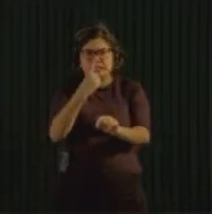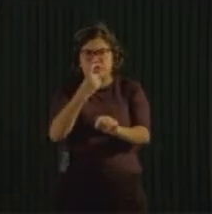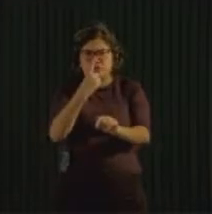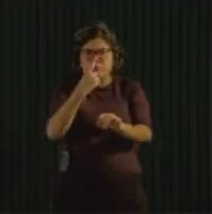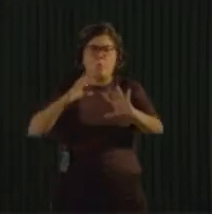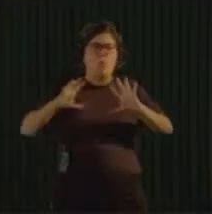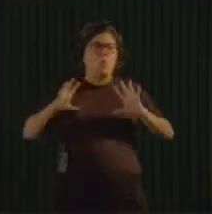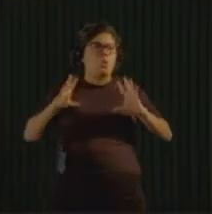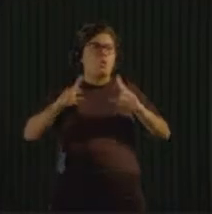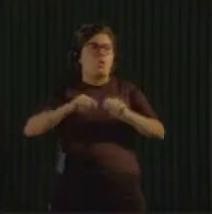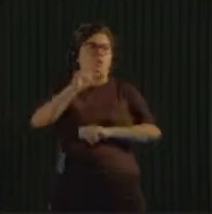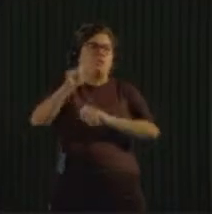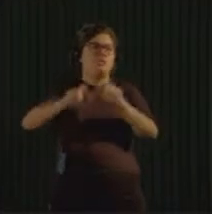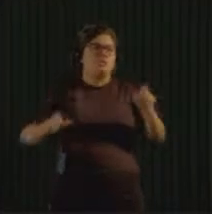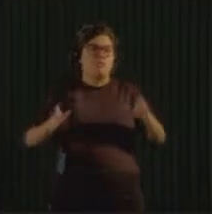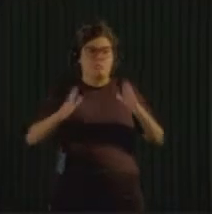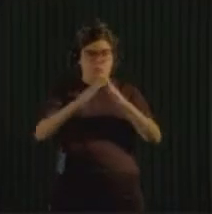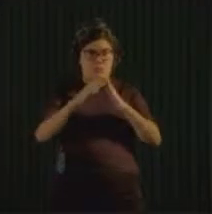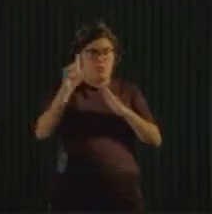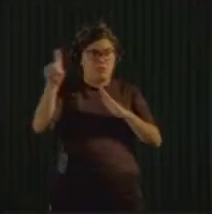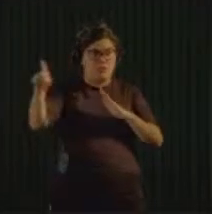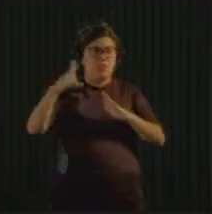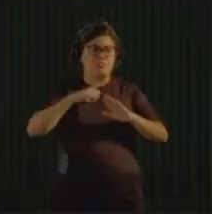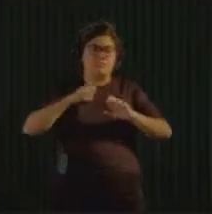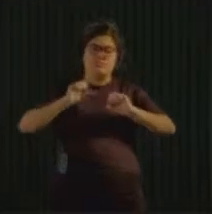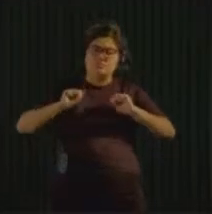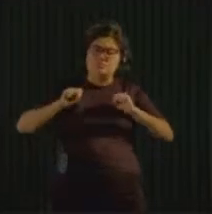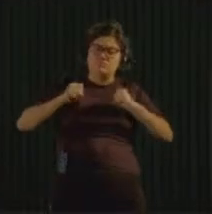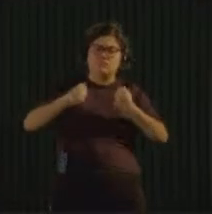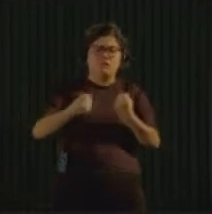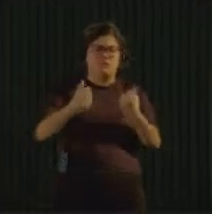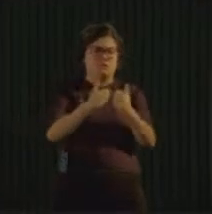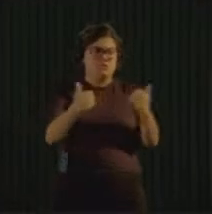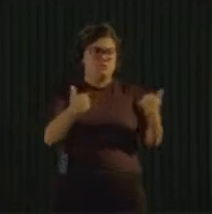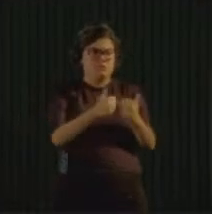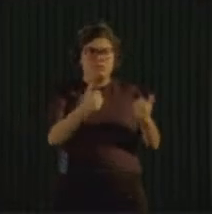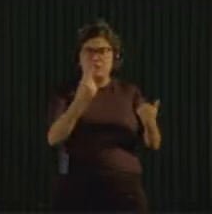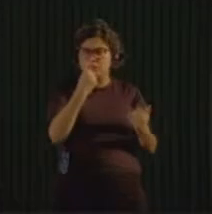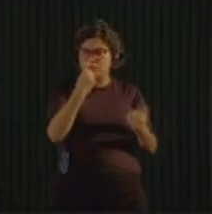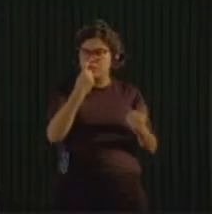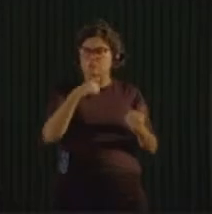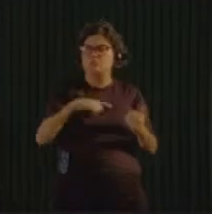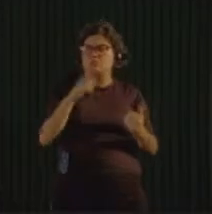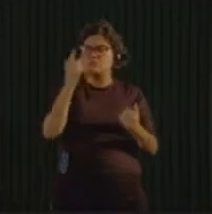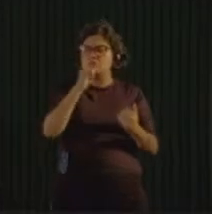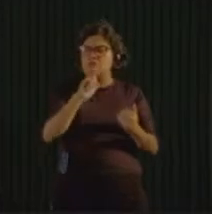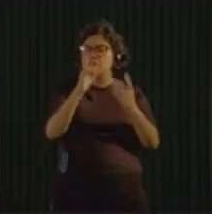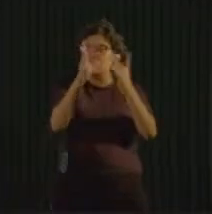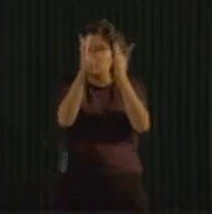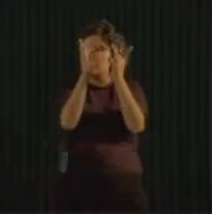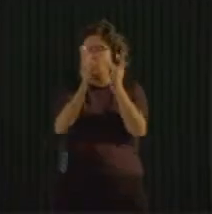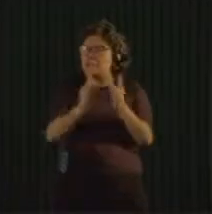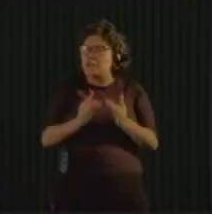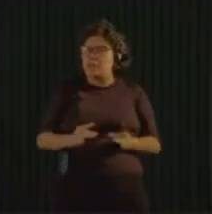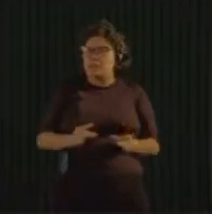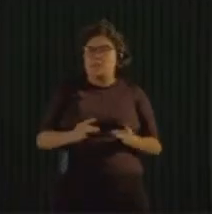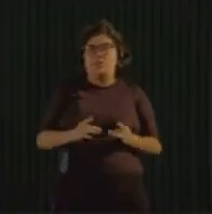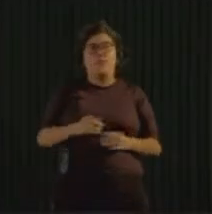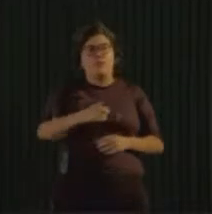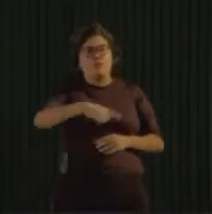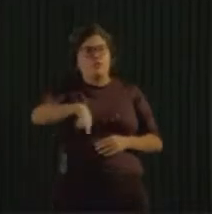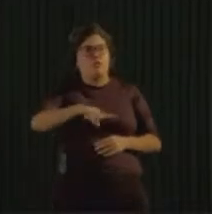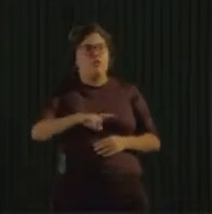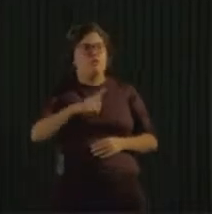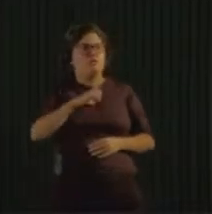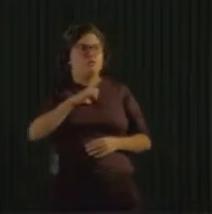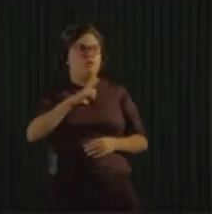detailed segregation. At the same time, they take this bring your own waste to the waste collection center model for the waste